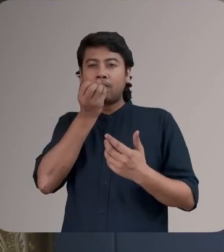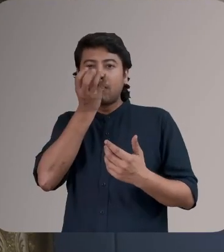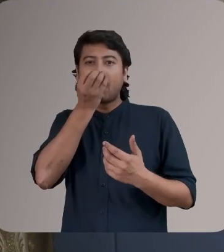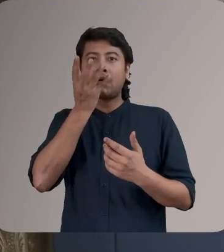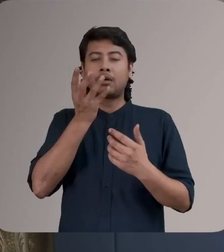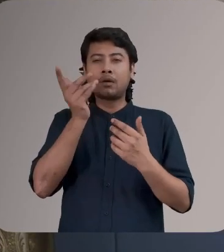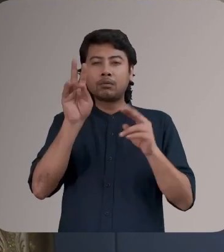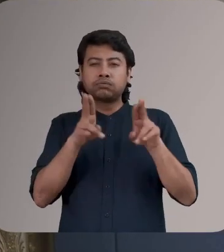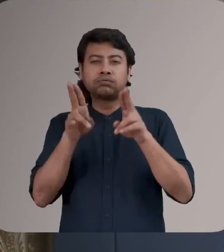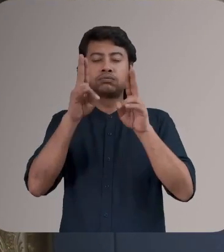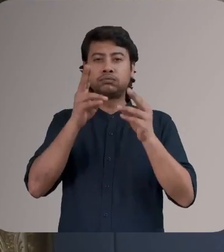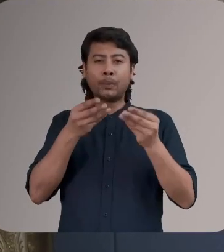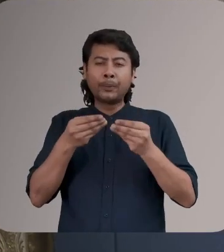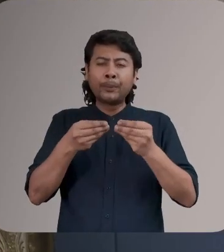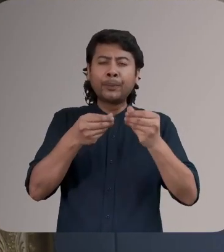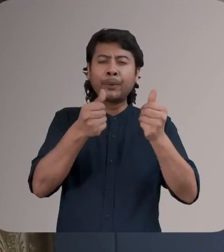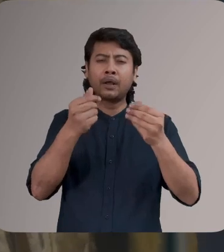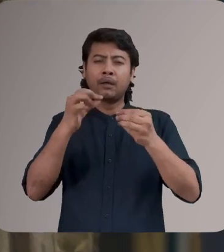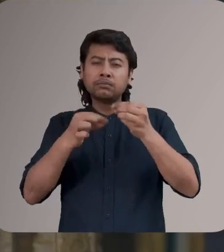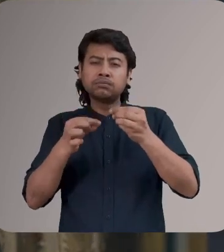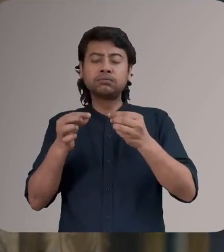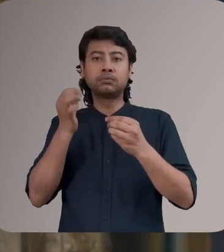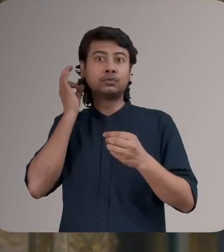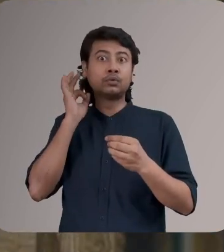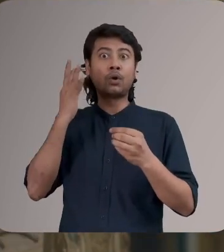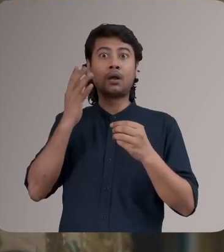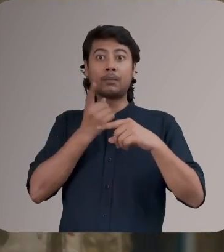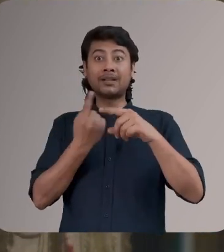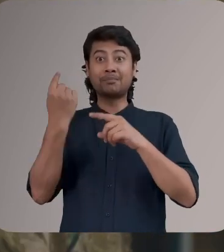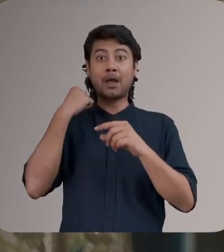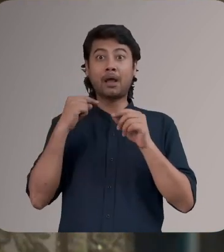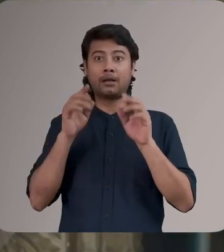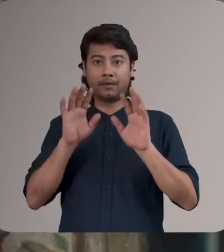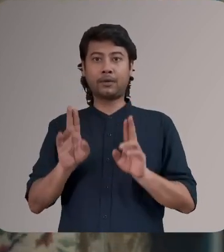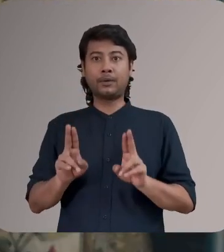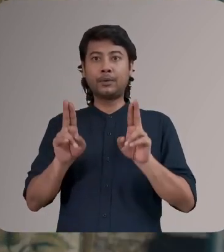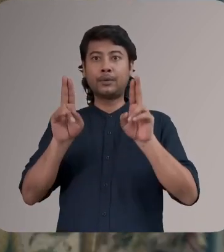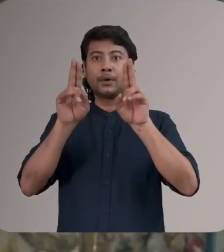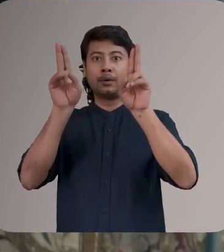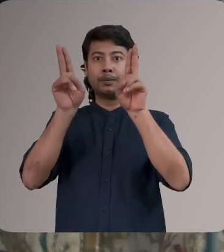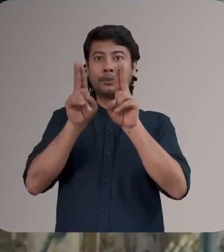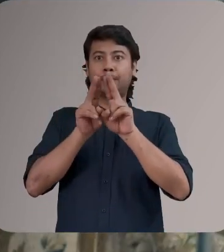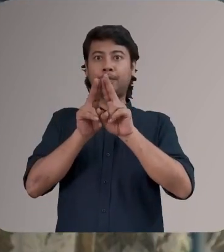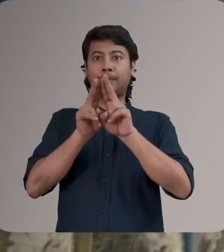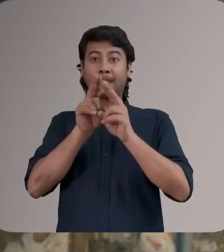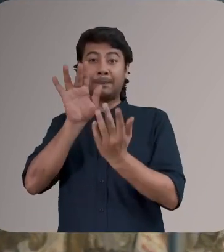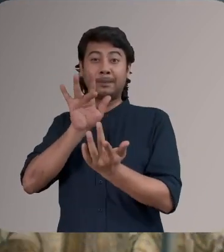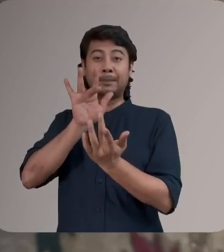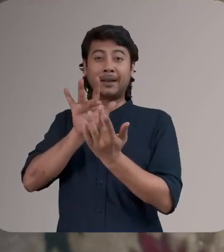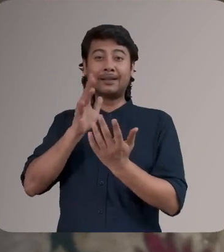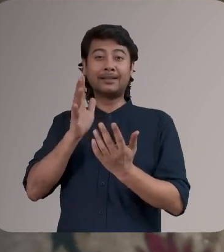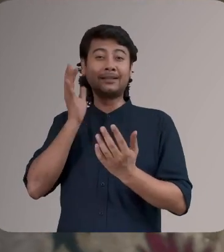embroidered in golden thread with large floral motifs. The field is divided by two silk braids, which also decorate the upper part in a V shape, and